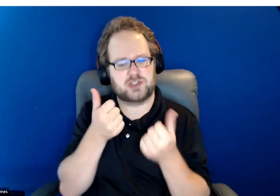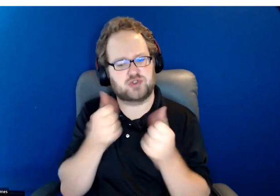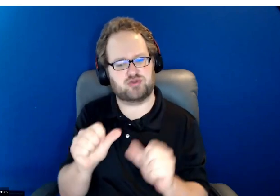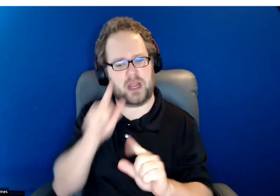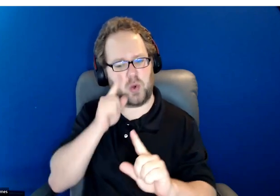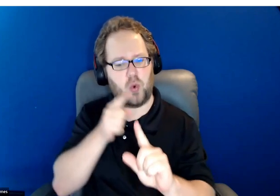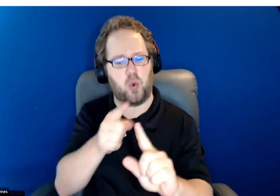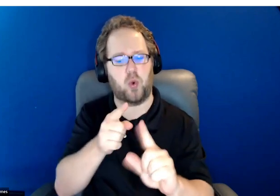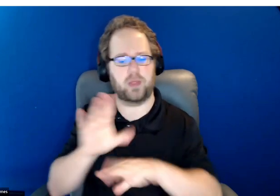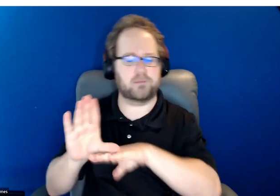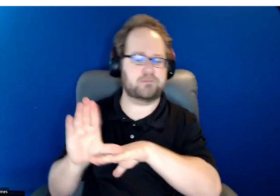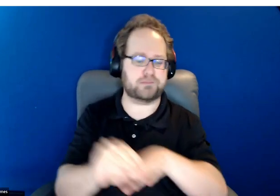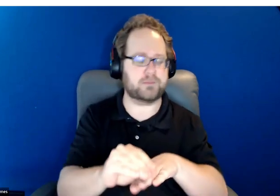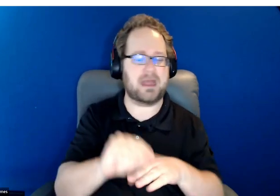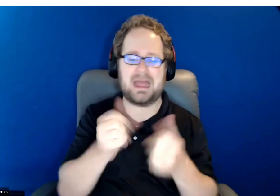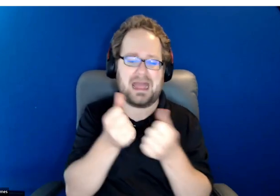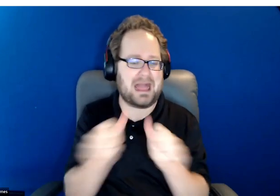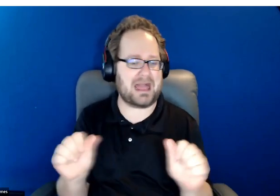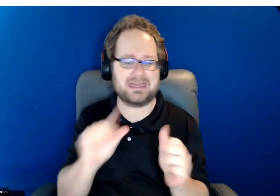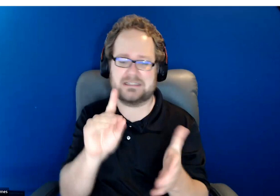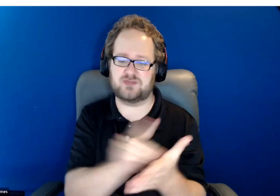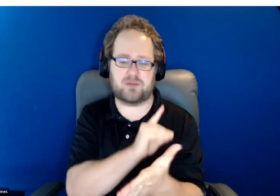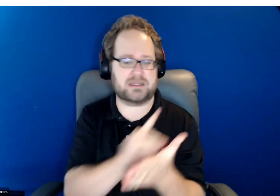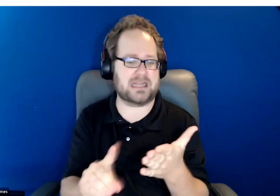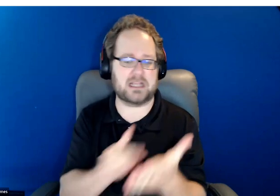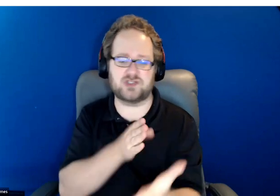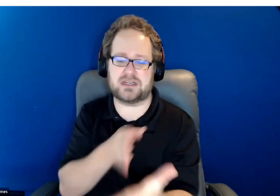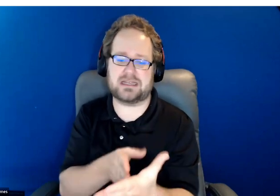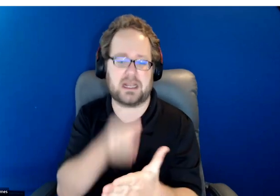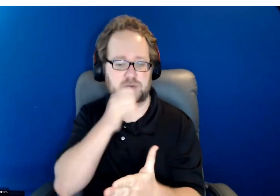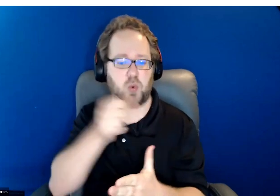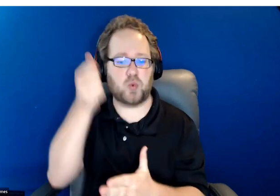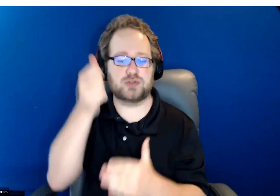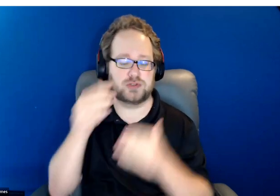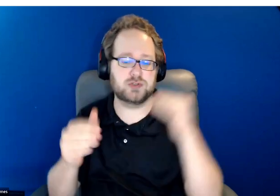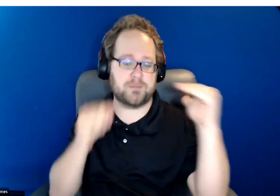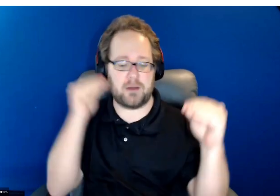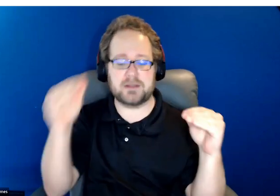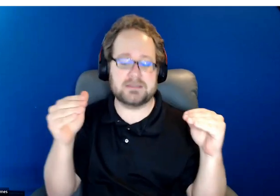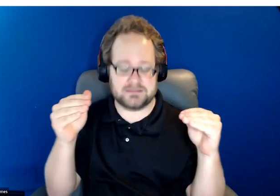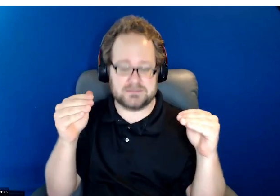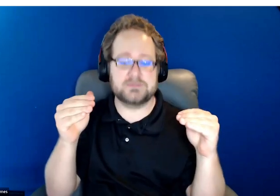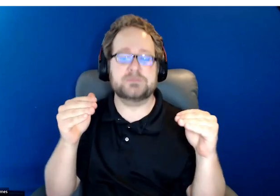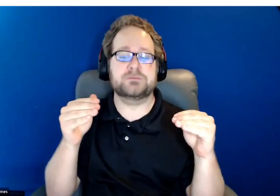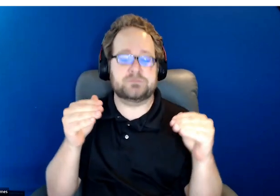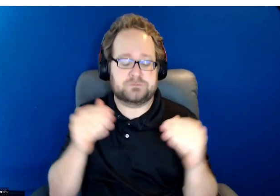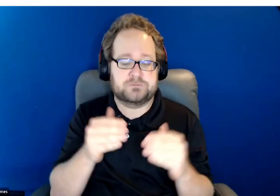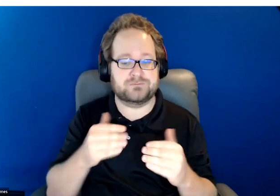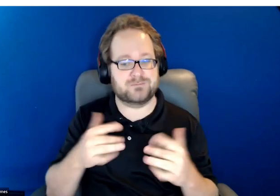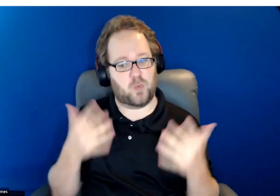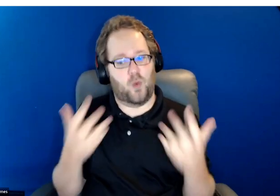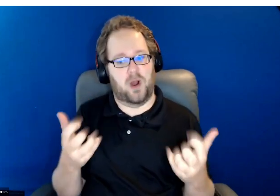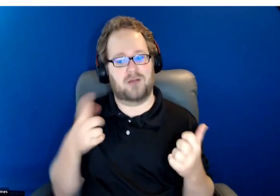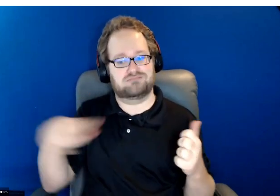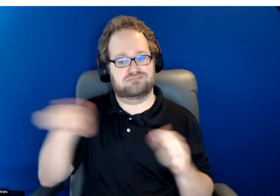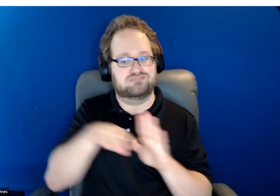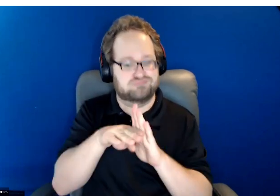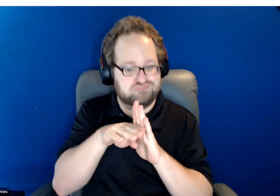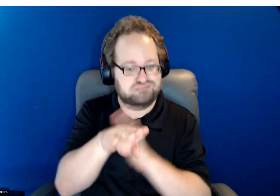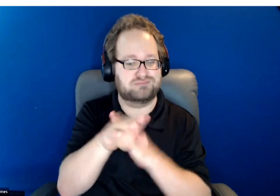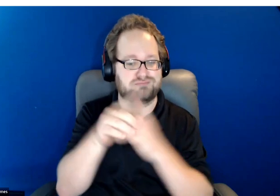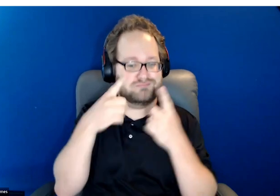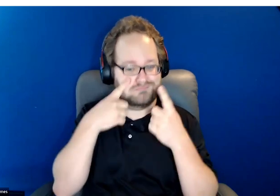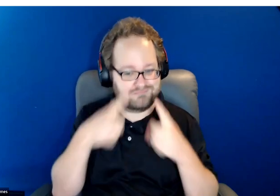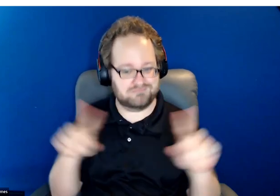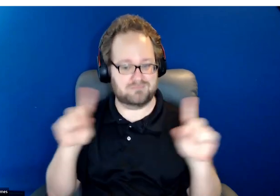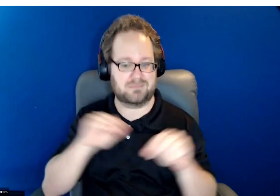ableism that serve as preventable barriers to older adults thriving in their communities. And really, this is about all of